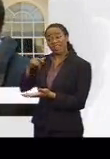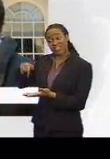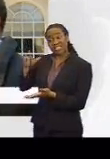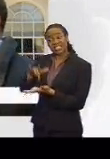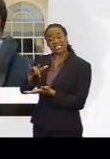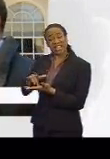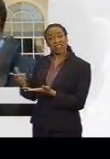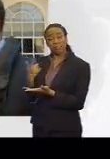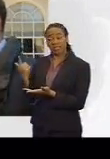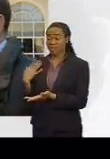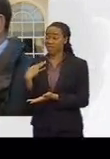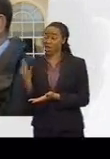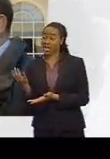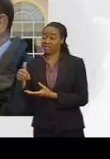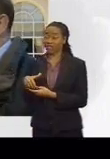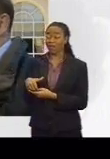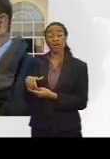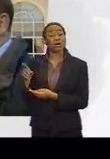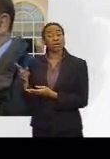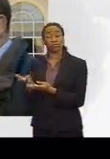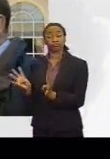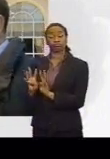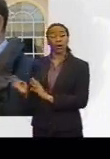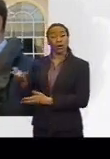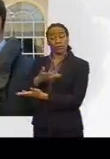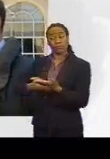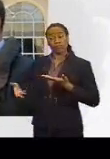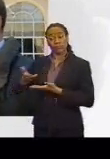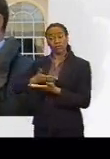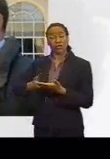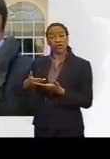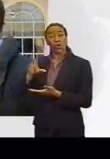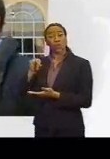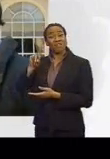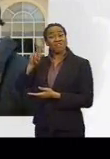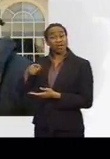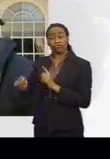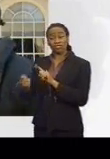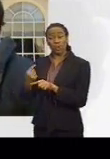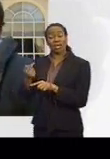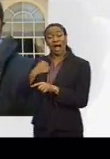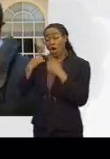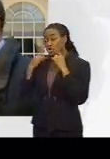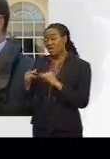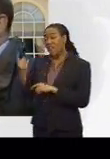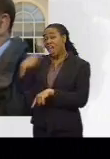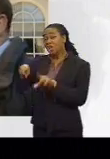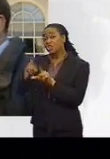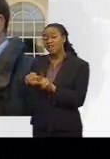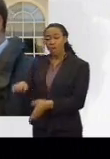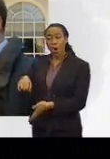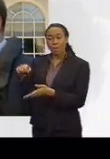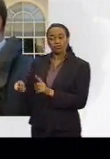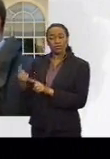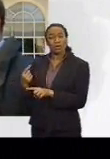city who take part in the budget consultation. We had around 12,000 responses to our survey last year, and they try to indicate what